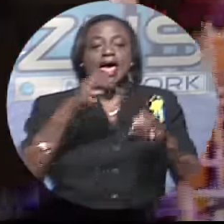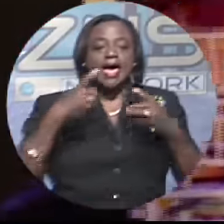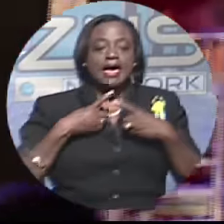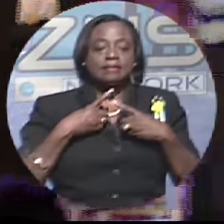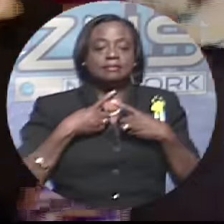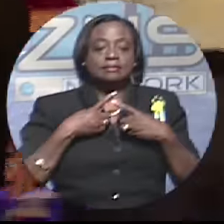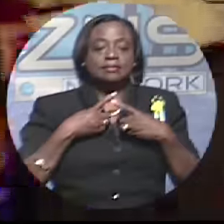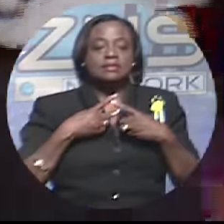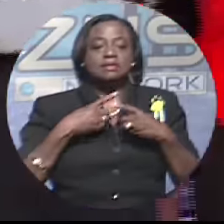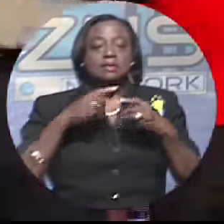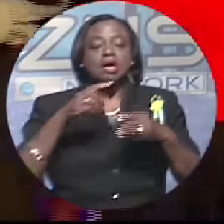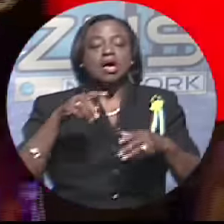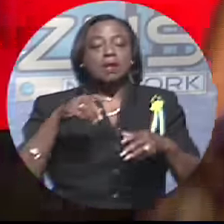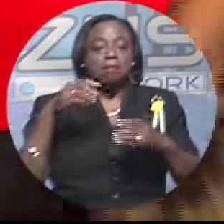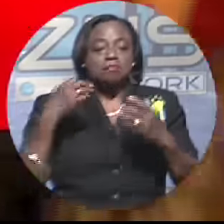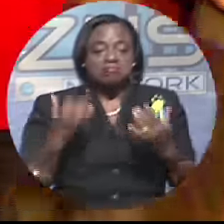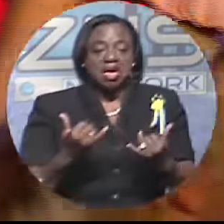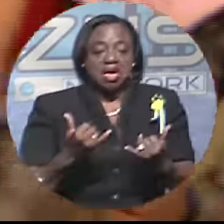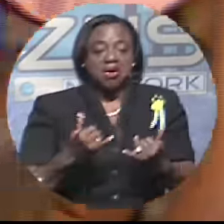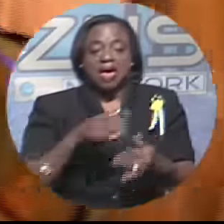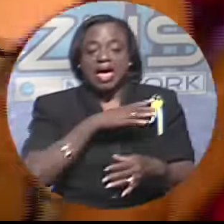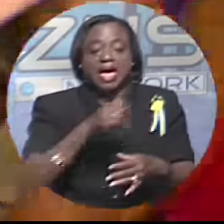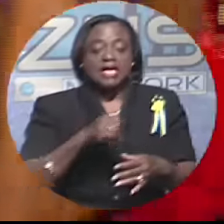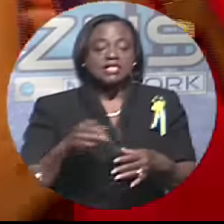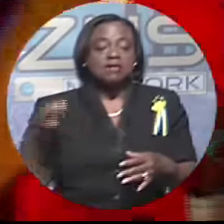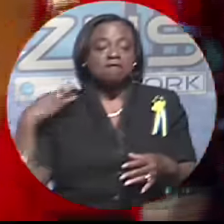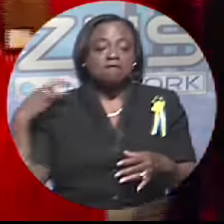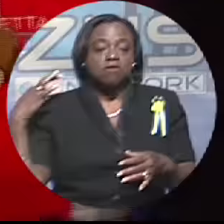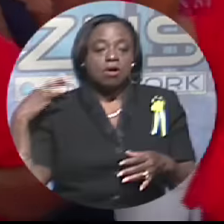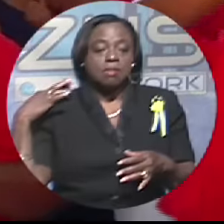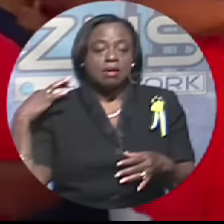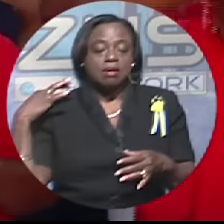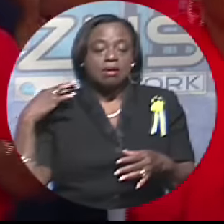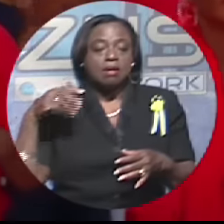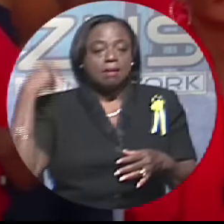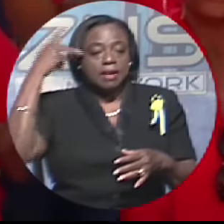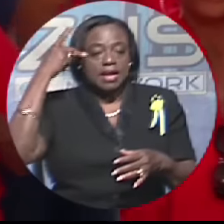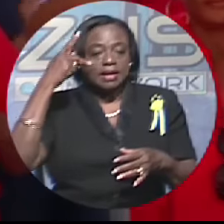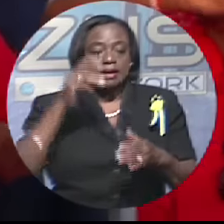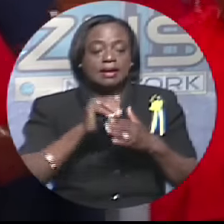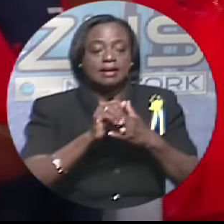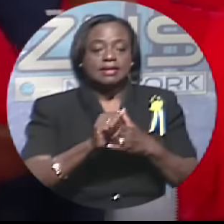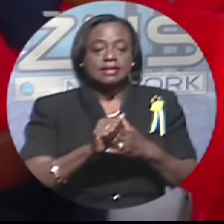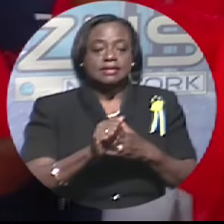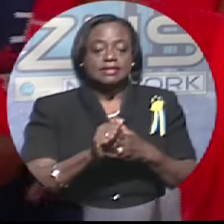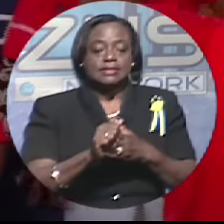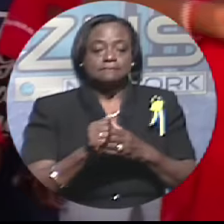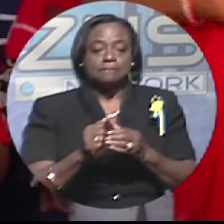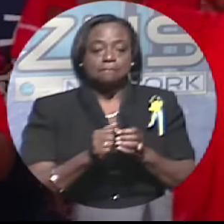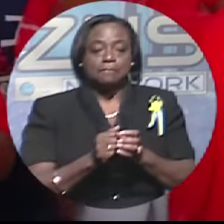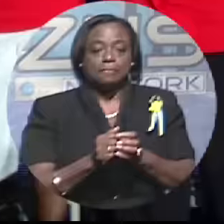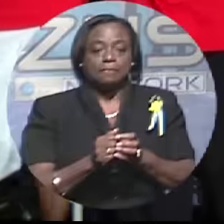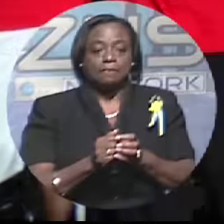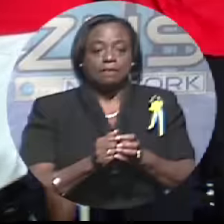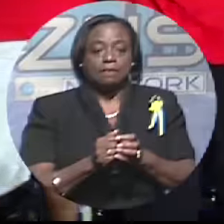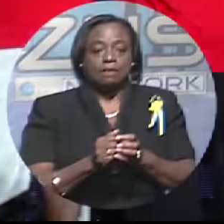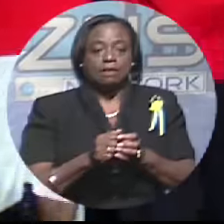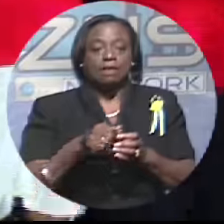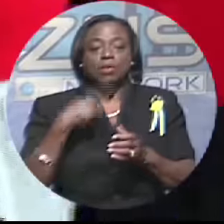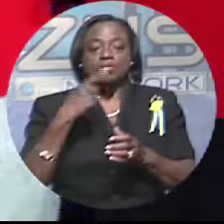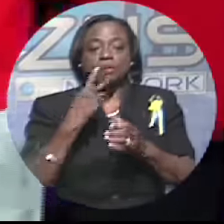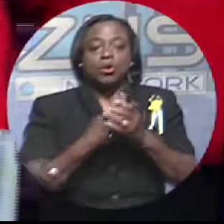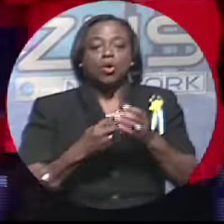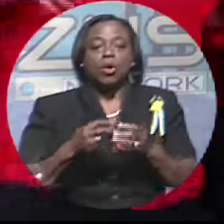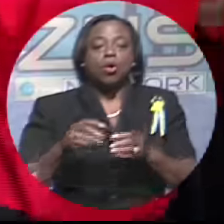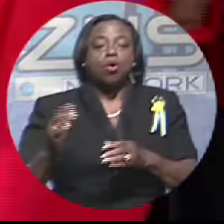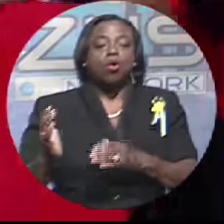parliamentarians dressed in red t-shirts with placards and chanting their support in Roslyn Square Wednesday night for the pair who are offering to serve the